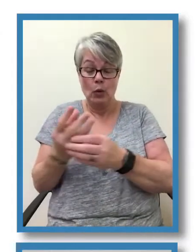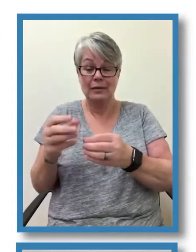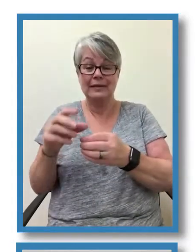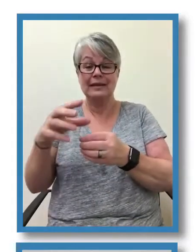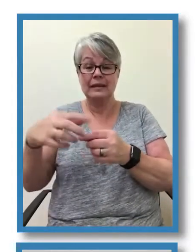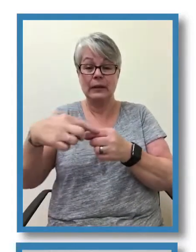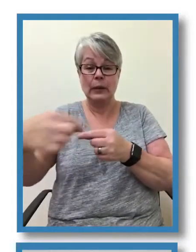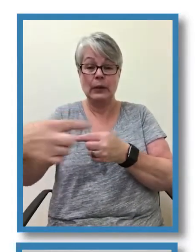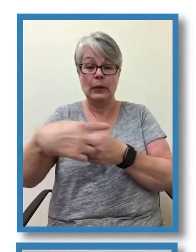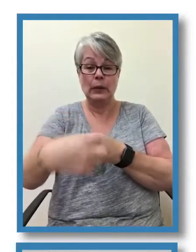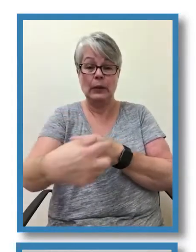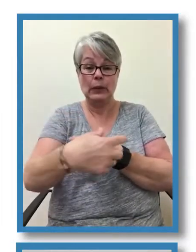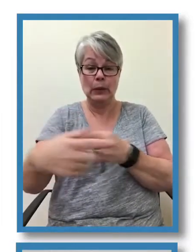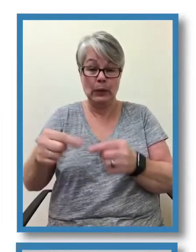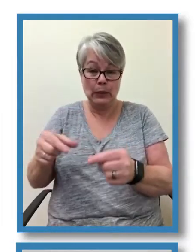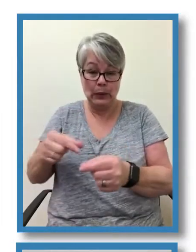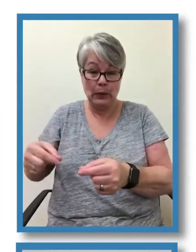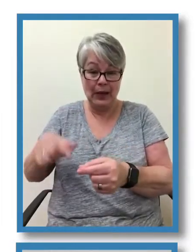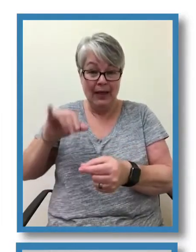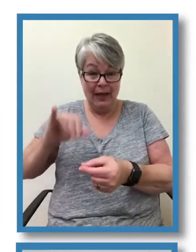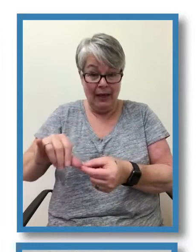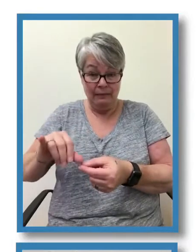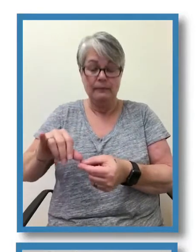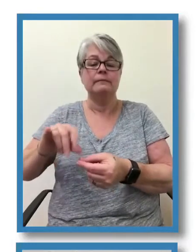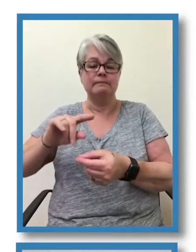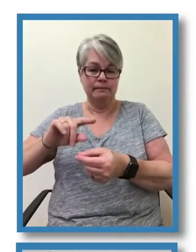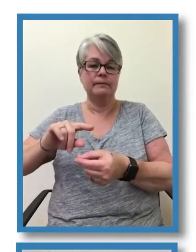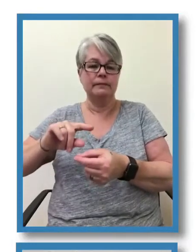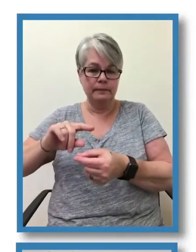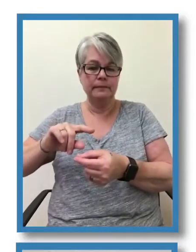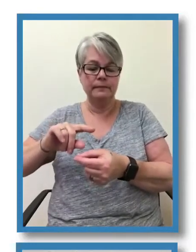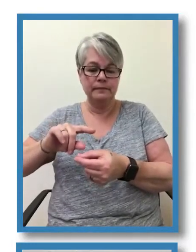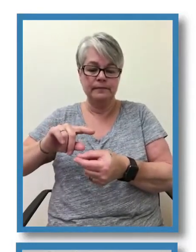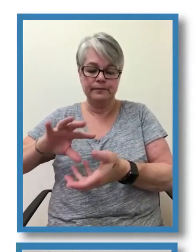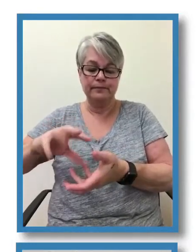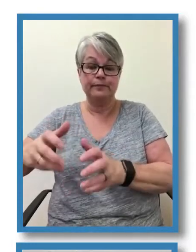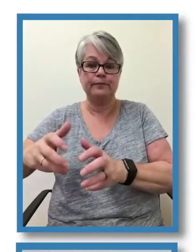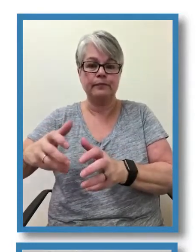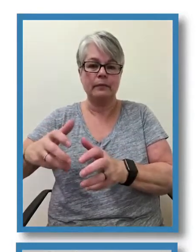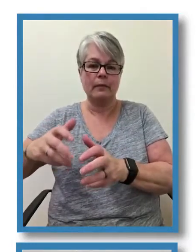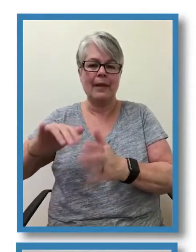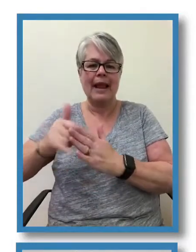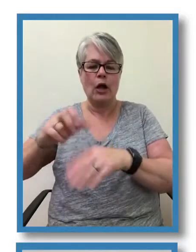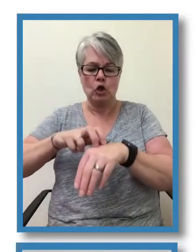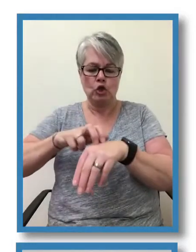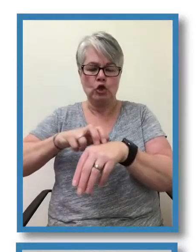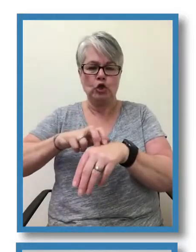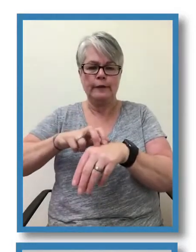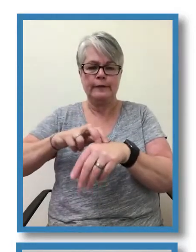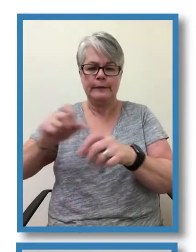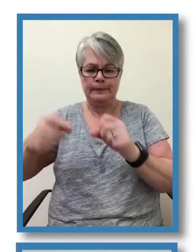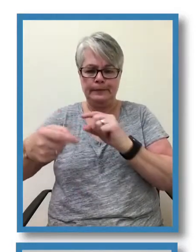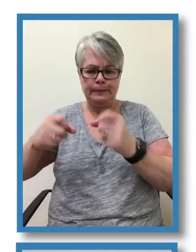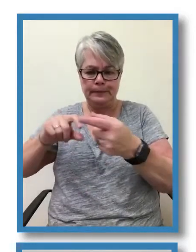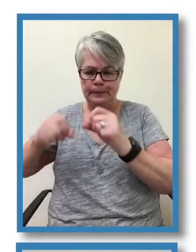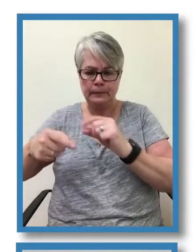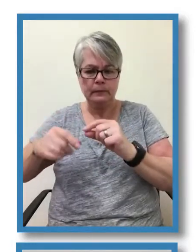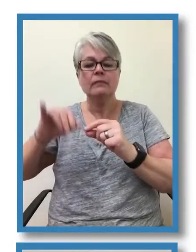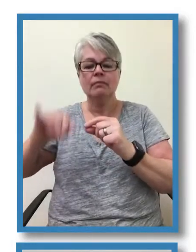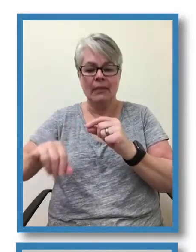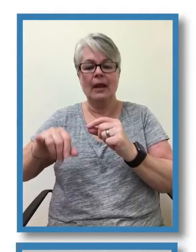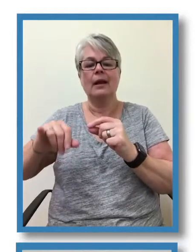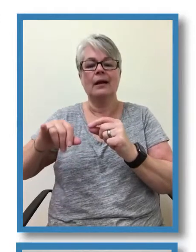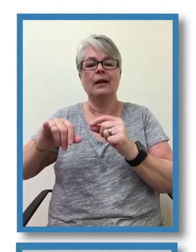doesn't work anymore. Both of these are due to naturally occurring proteins, amyloid